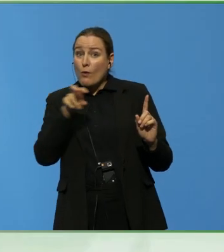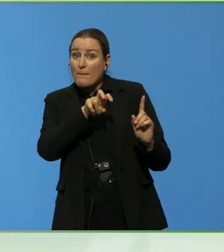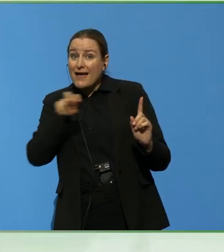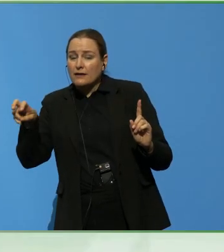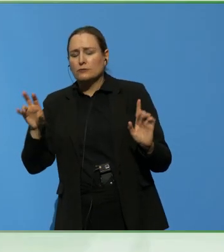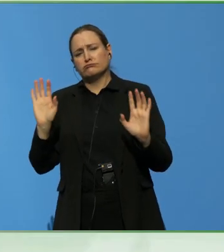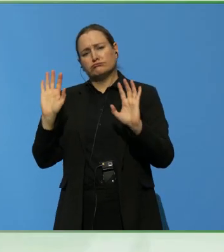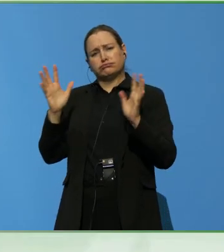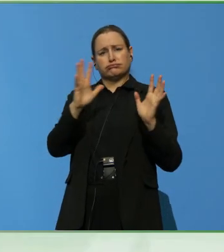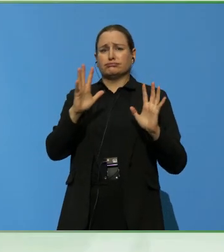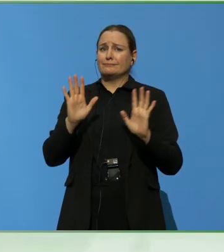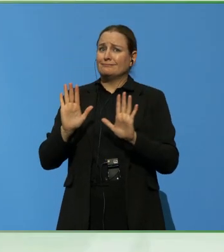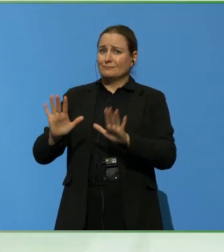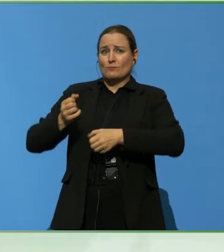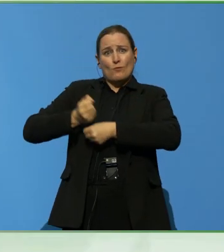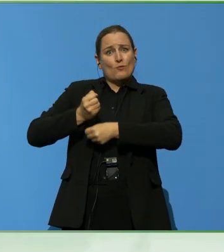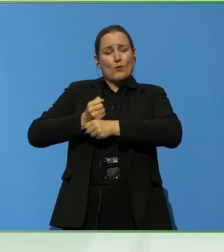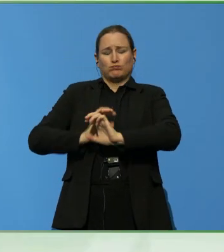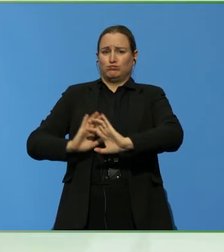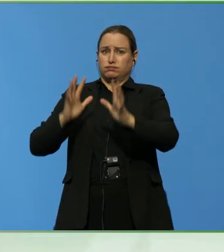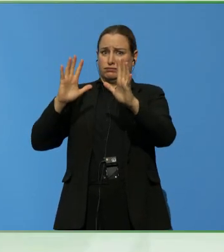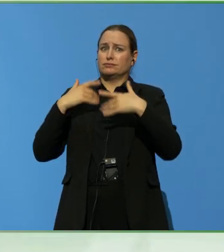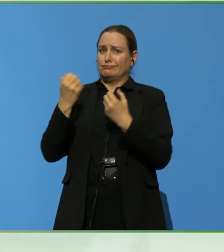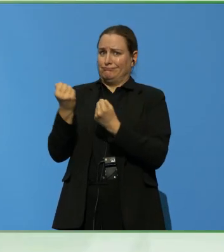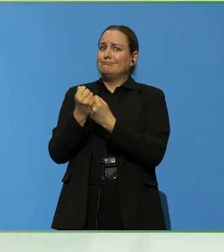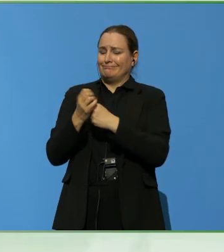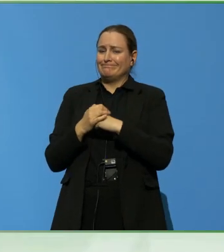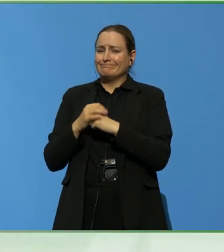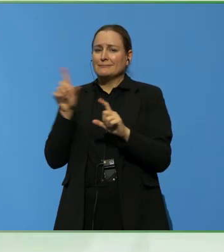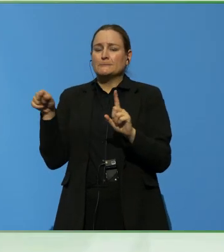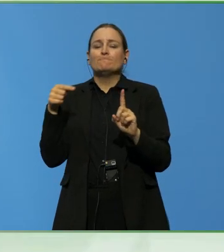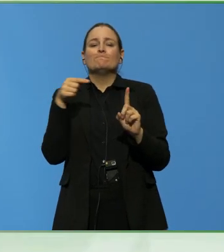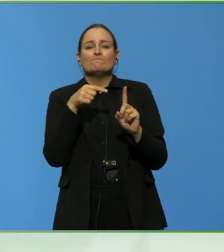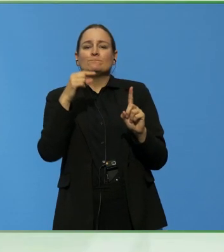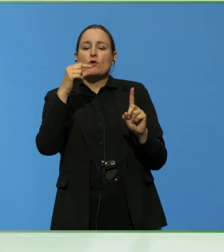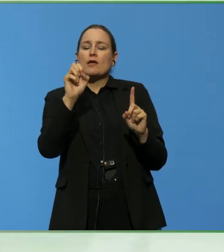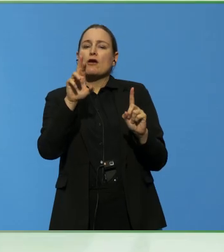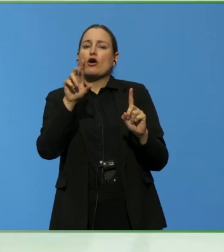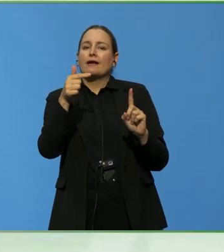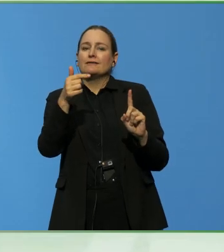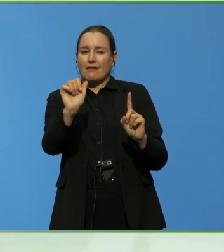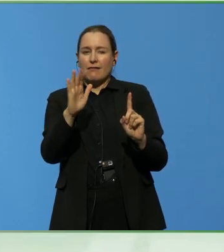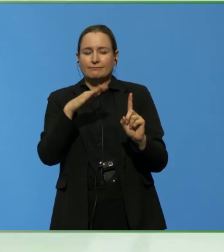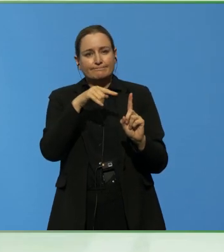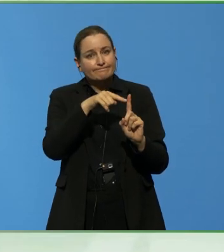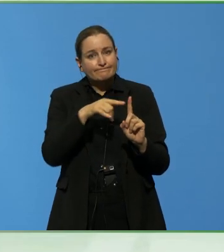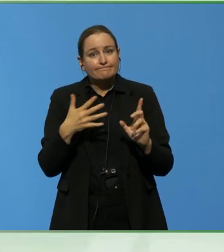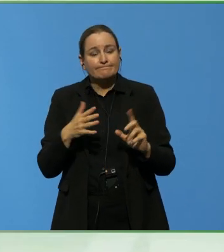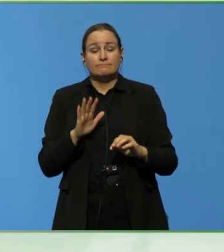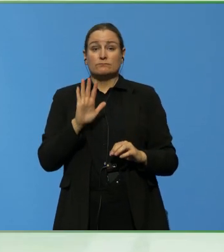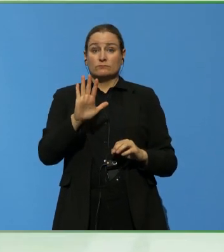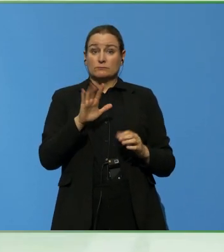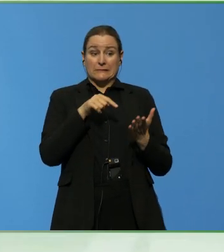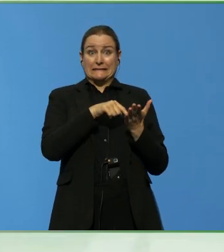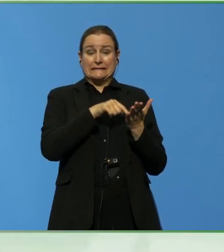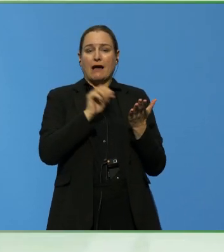women out there who are receiving your support. Goethe, I wanted to ask, how long does it take to localize a version of the app, and